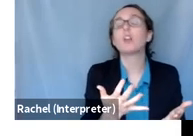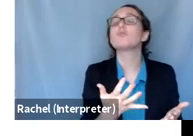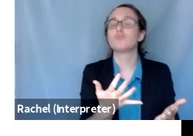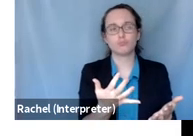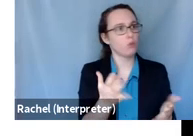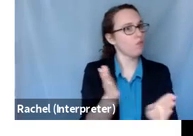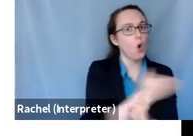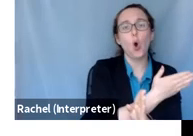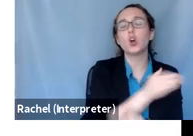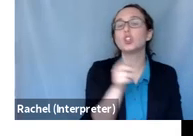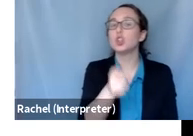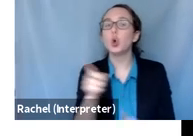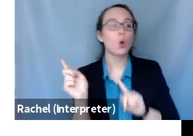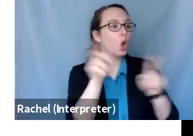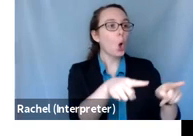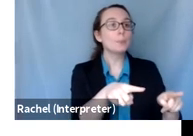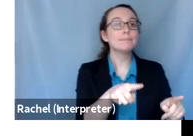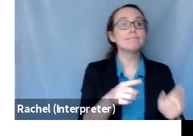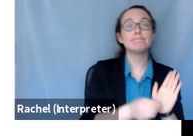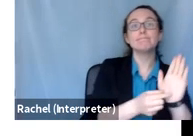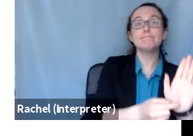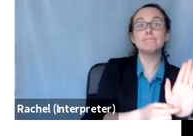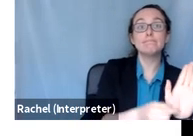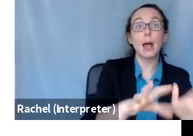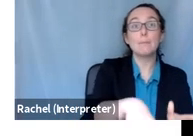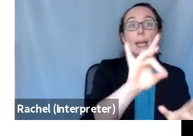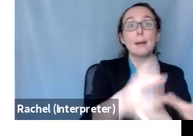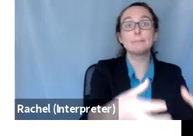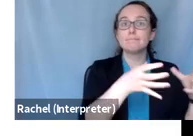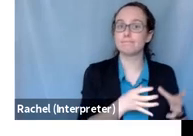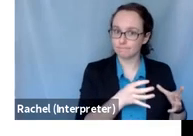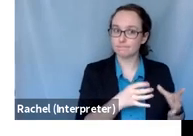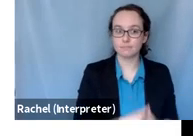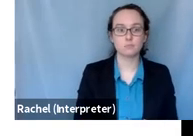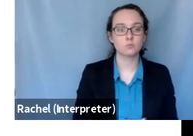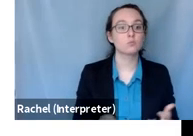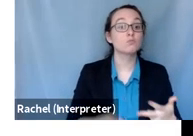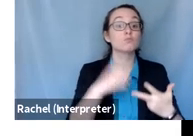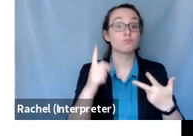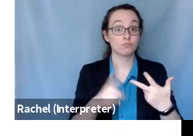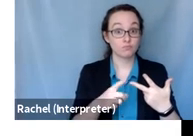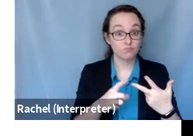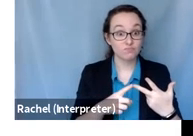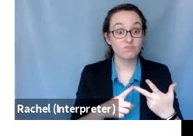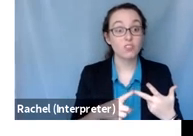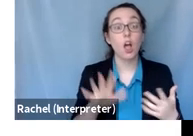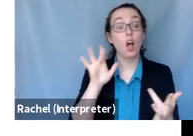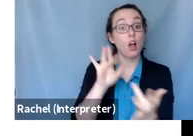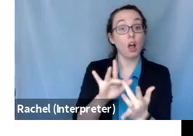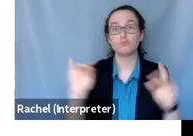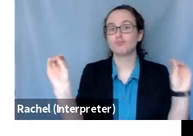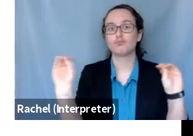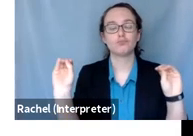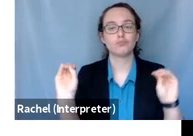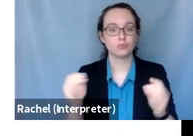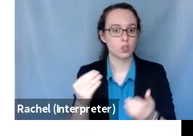here in the PowerPoints on that. Contact to the store, the phone number is there, but I'll be honest with you